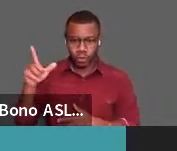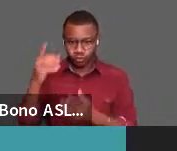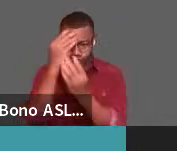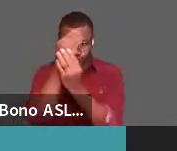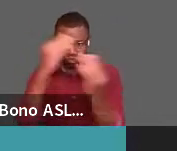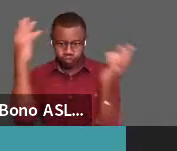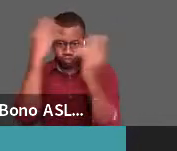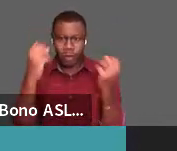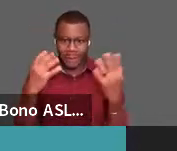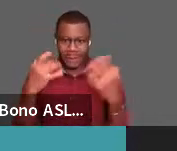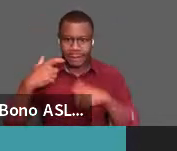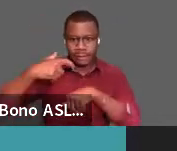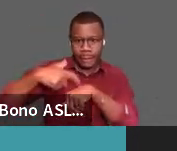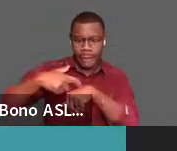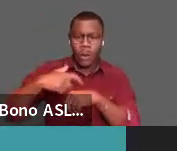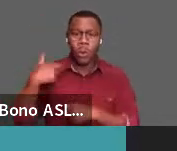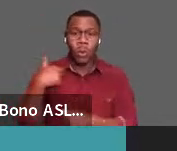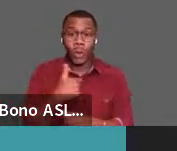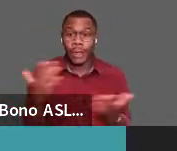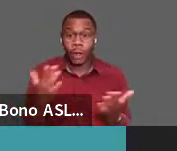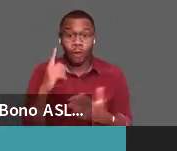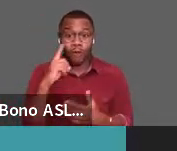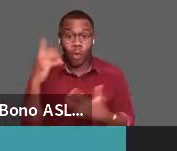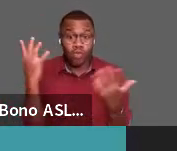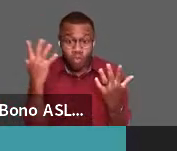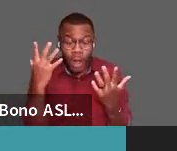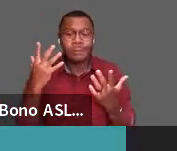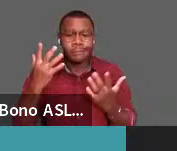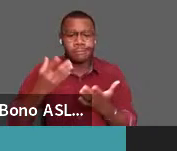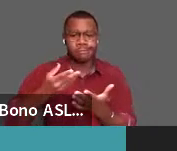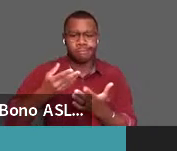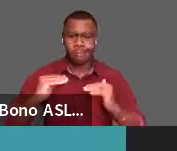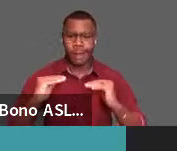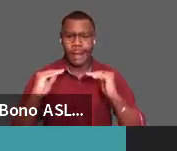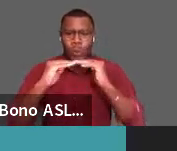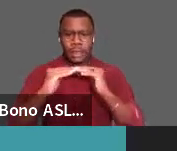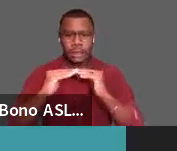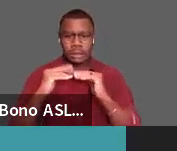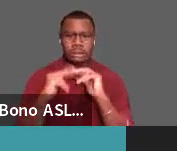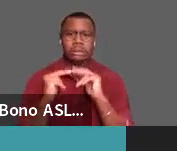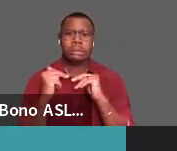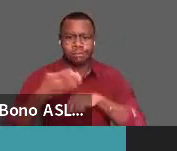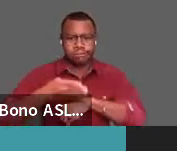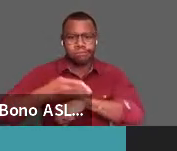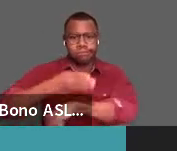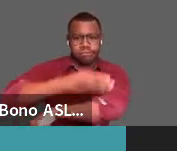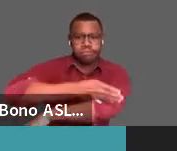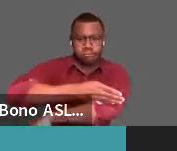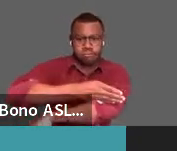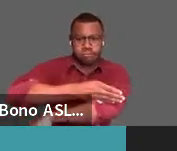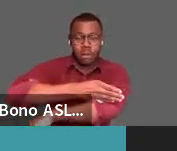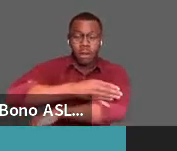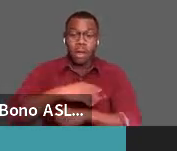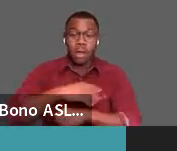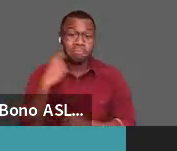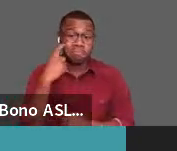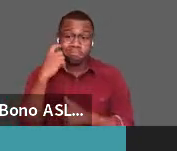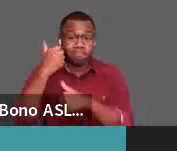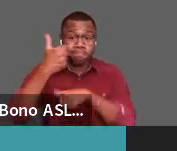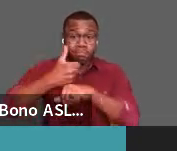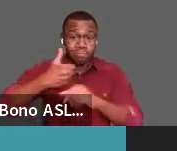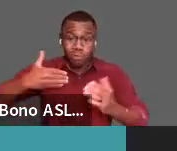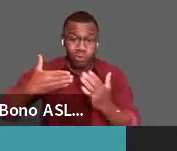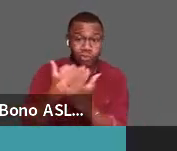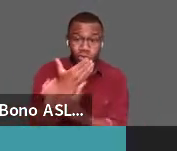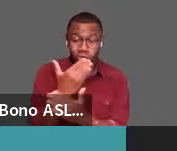equity. And it's particularly opportune that we're doing that now because we've just also created a brand new Department of